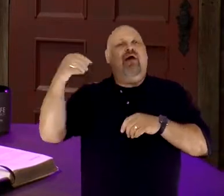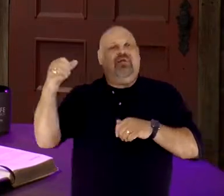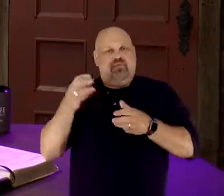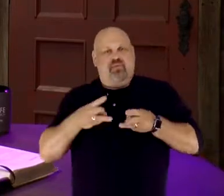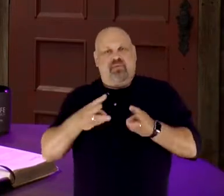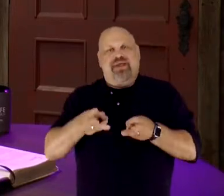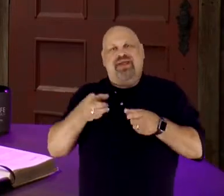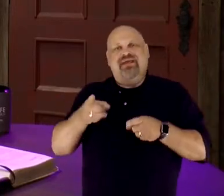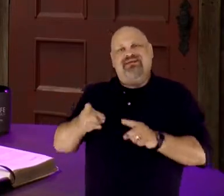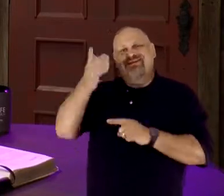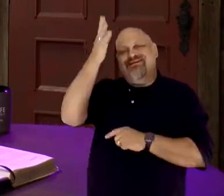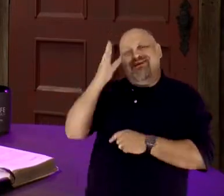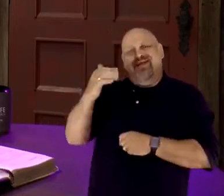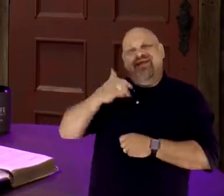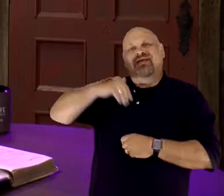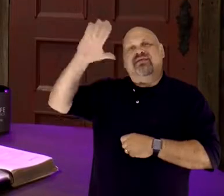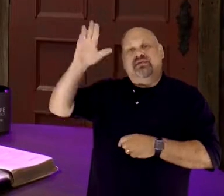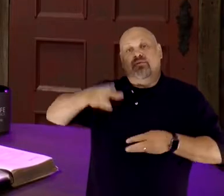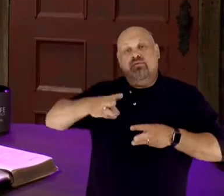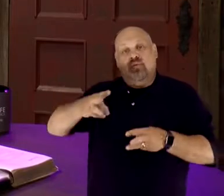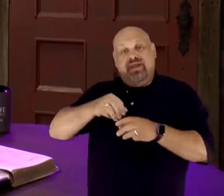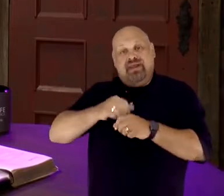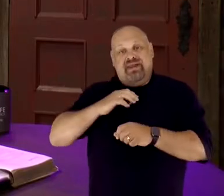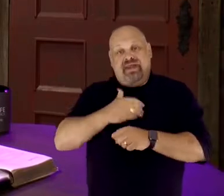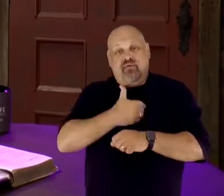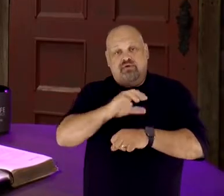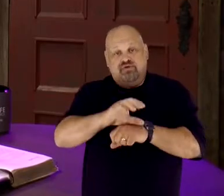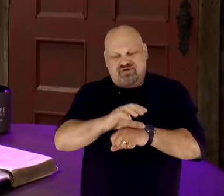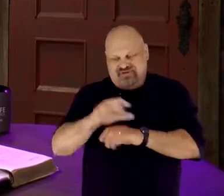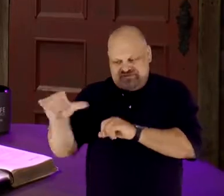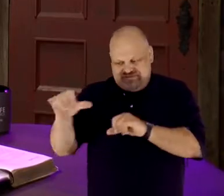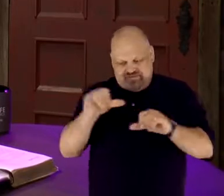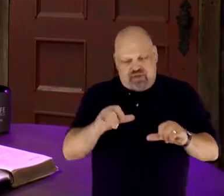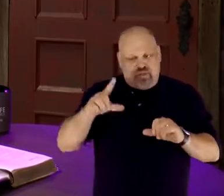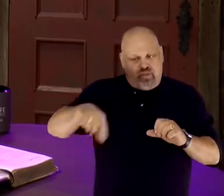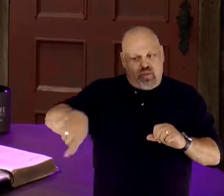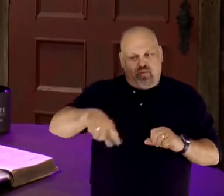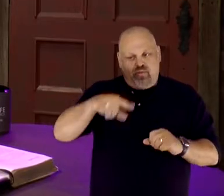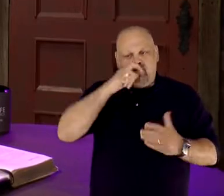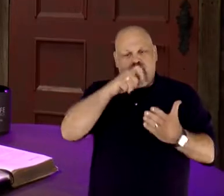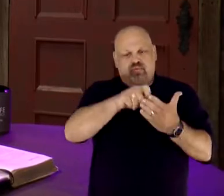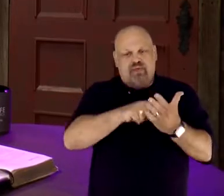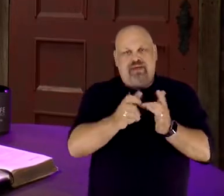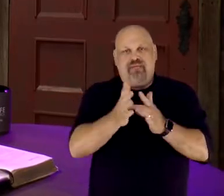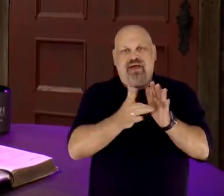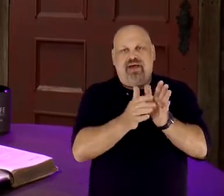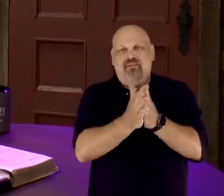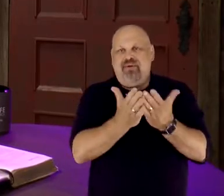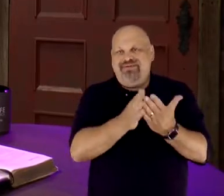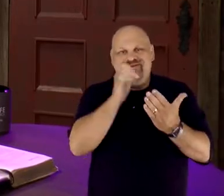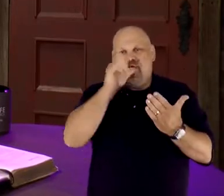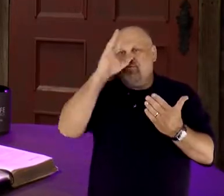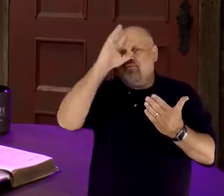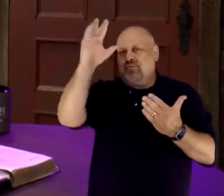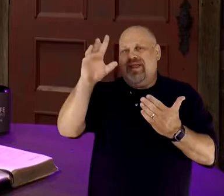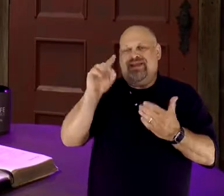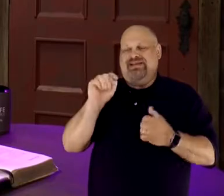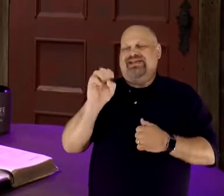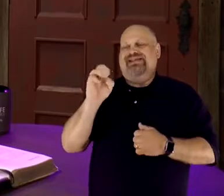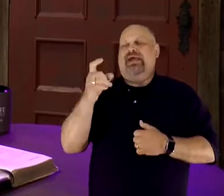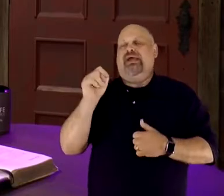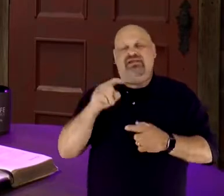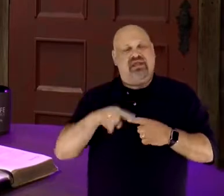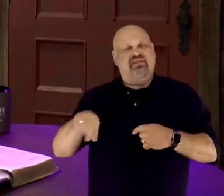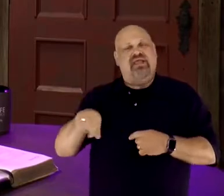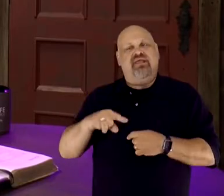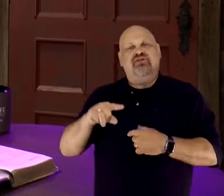has His way in our church. Similarly, those who penned the Bible did not create the text. They simply